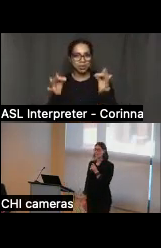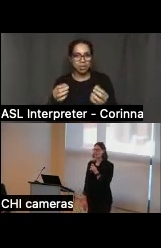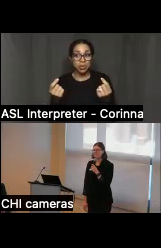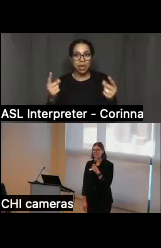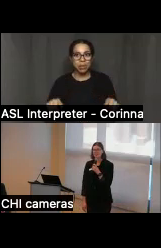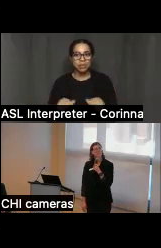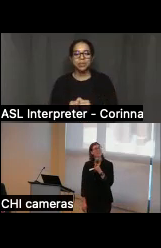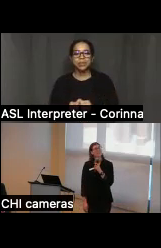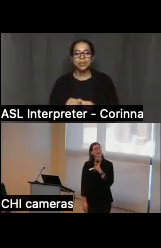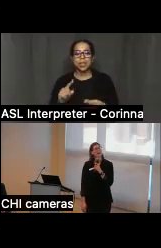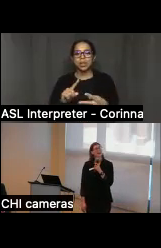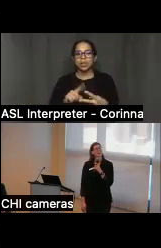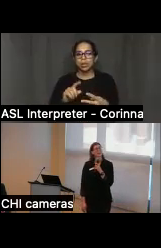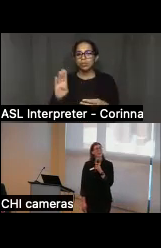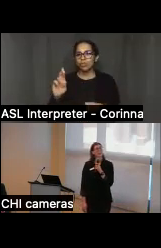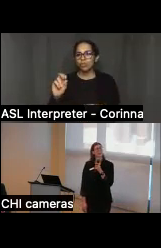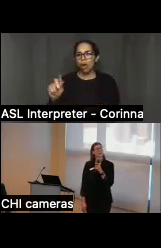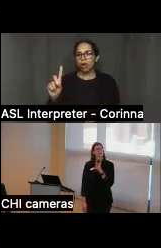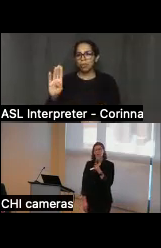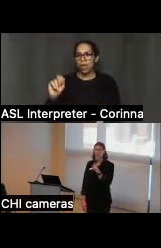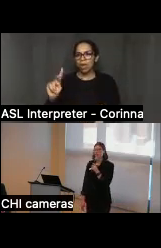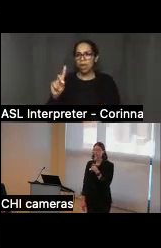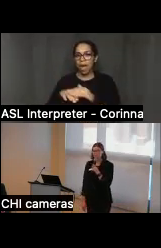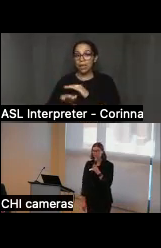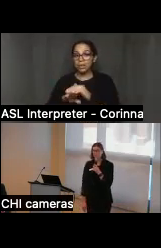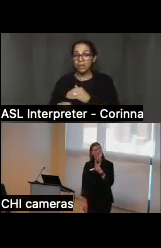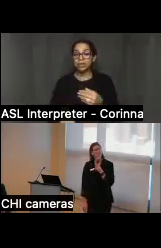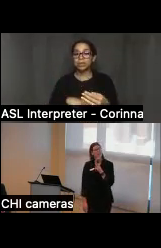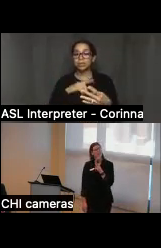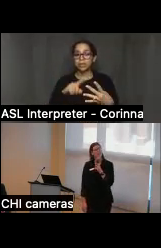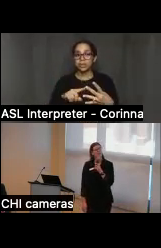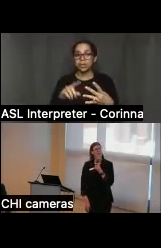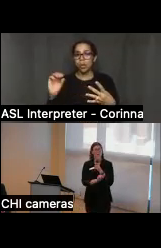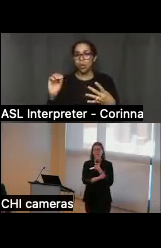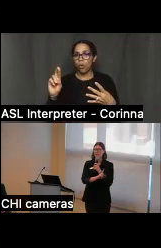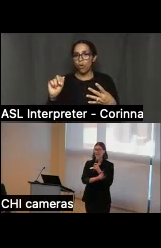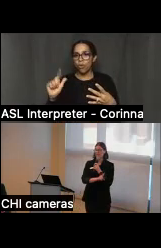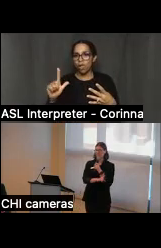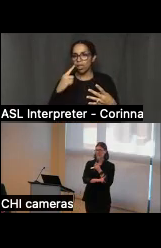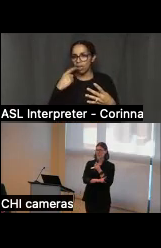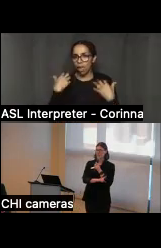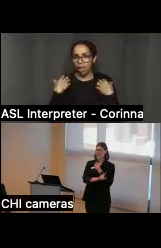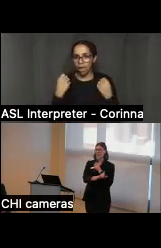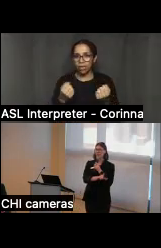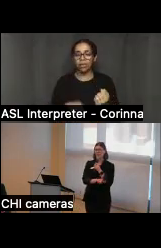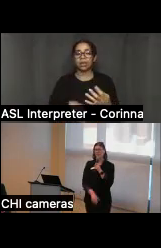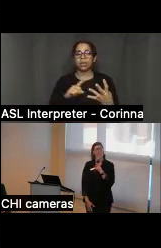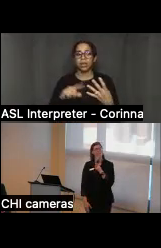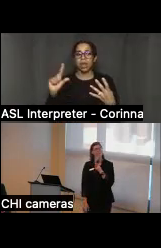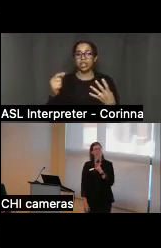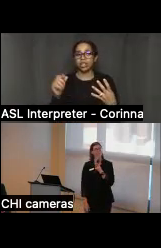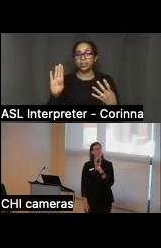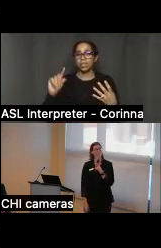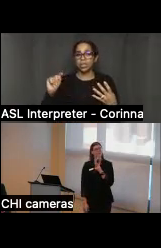broadband access section, looking a little bit more at our oral health section as well as that LGBTQ+ health brief